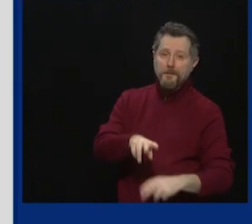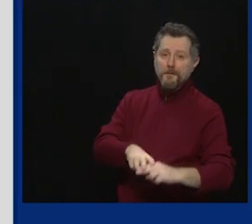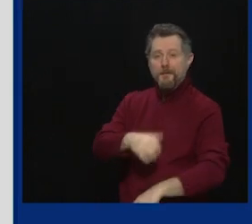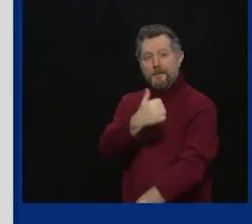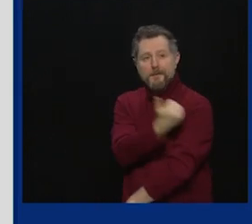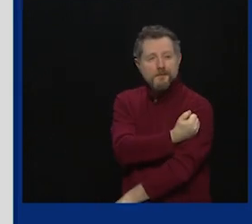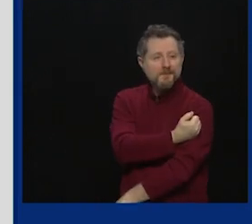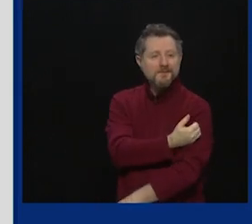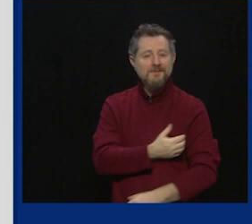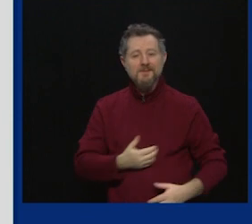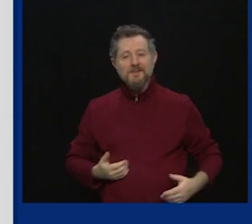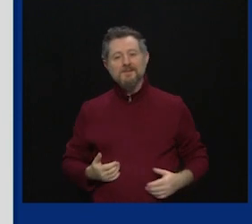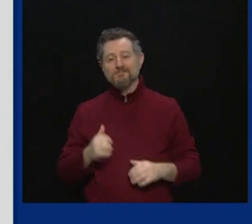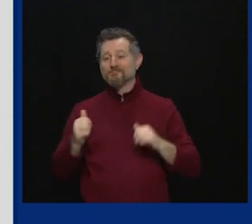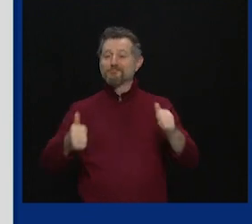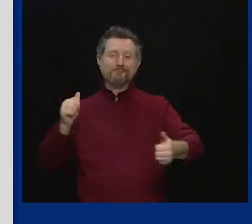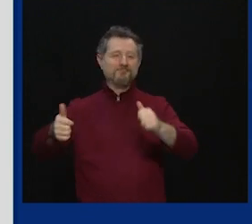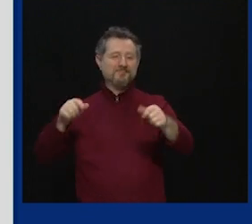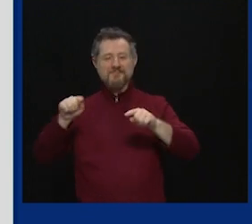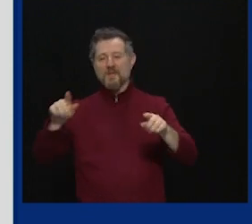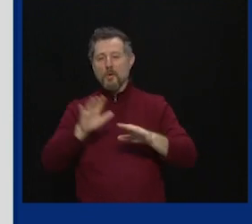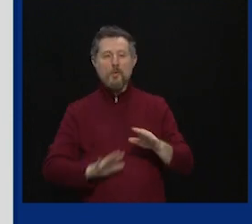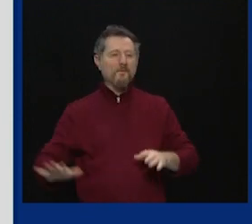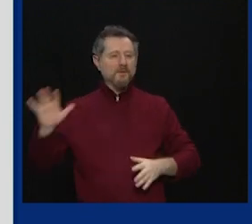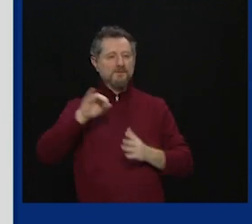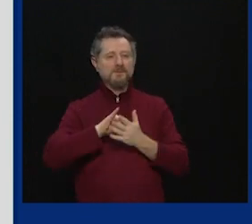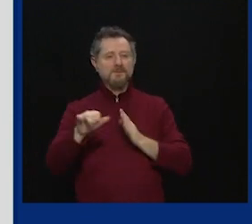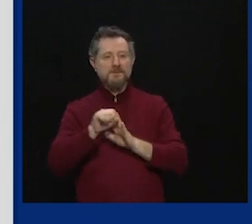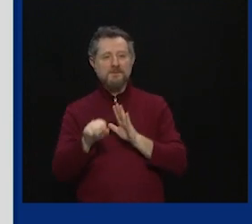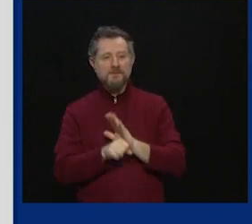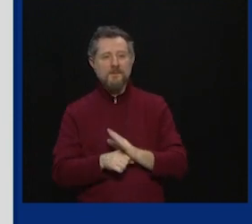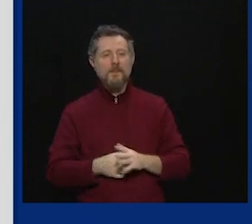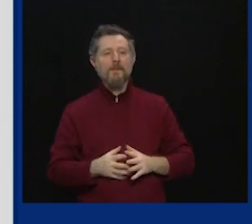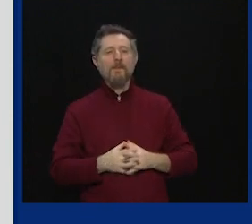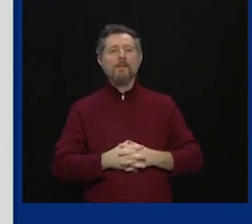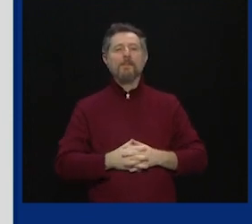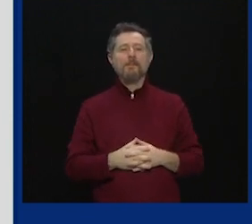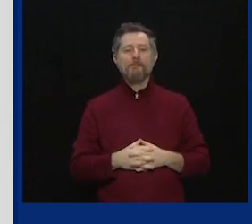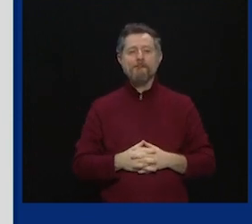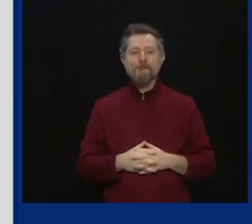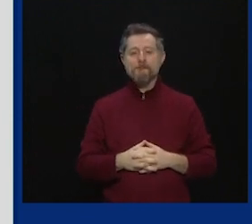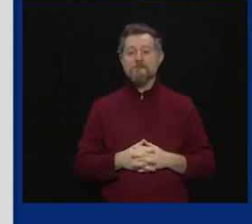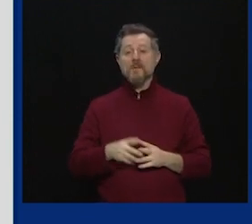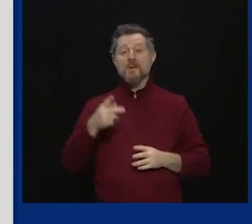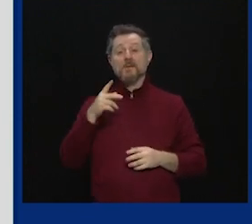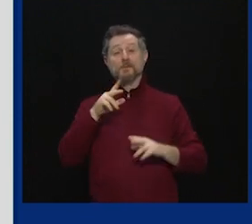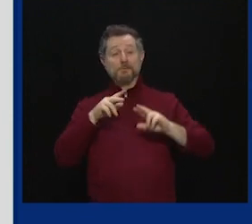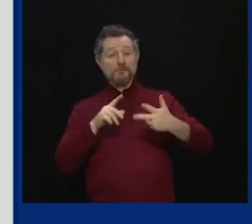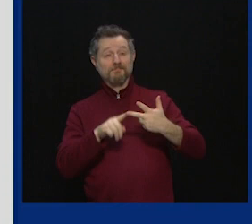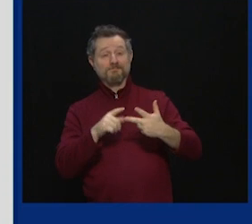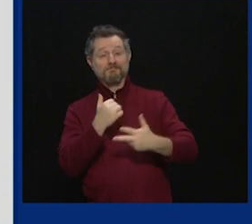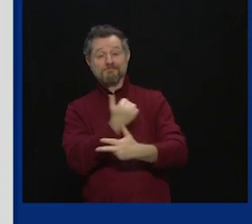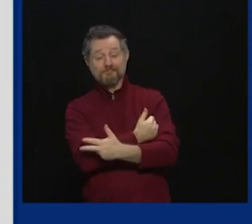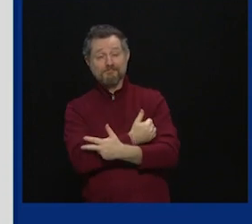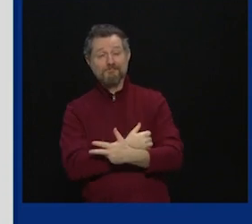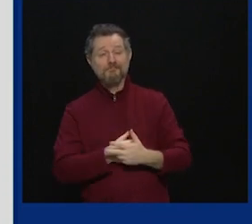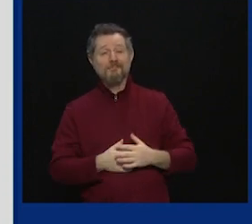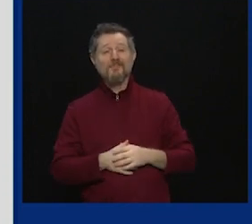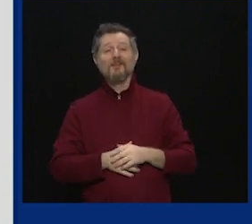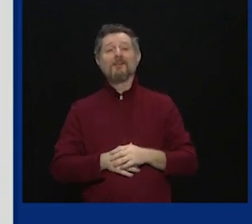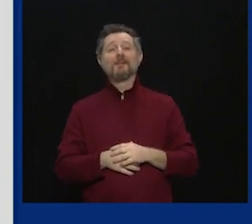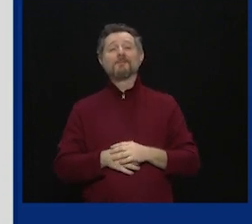up. And we talk about the booster shots. We're starting to see that, again, not determined